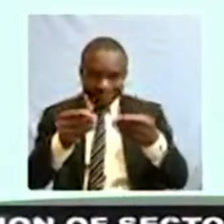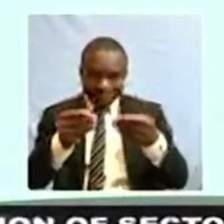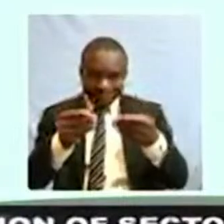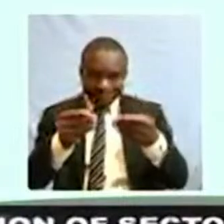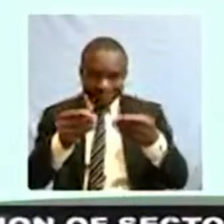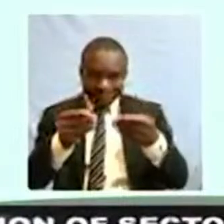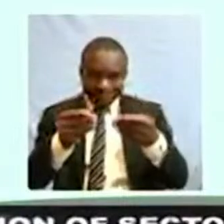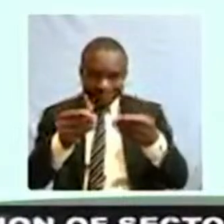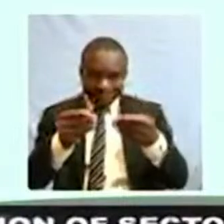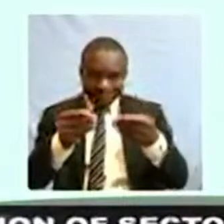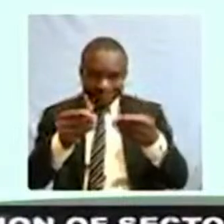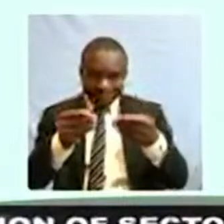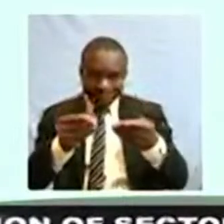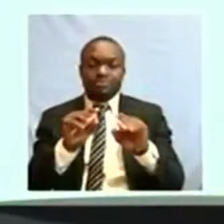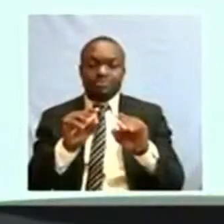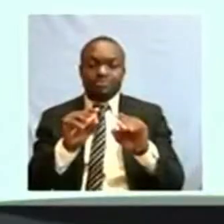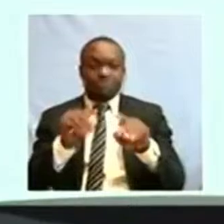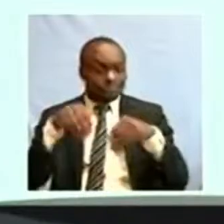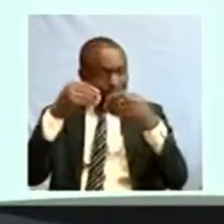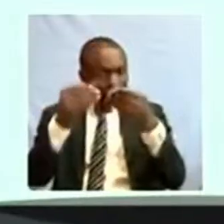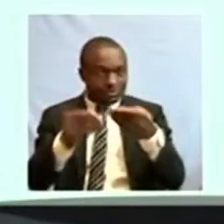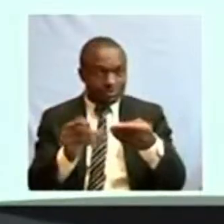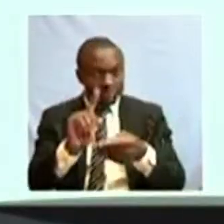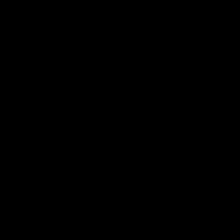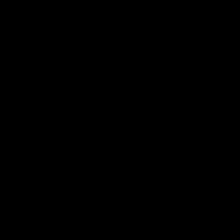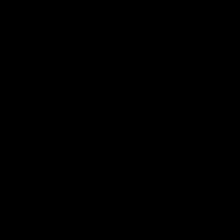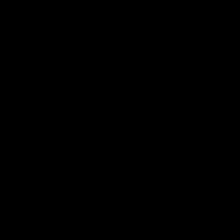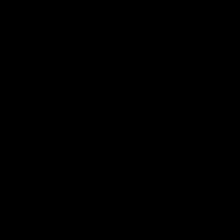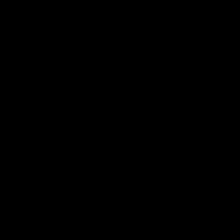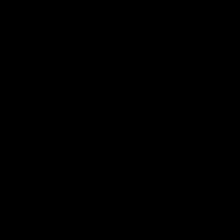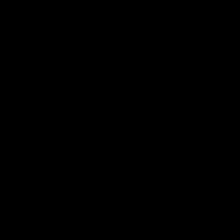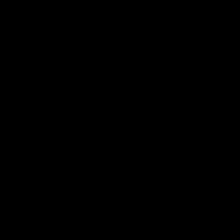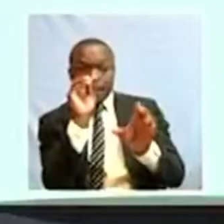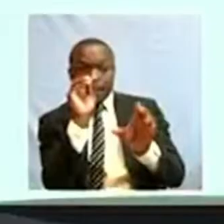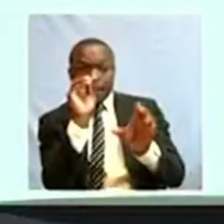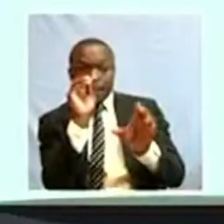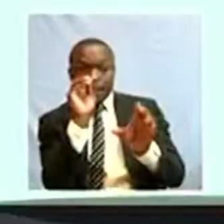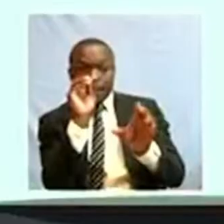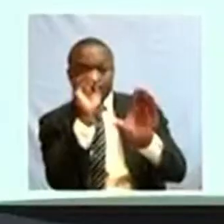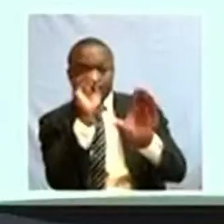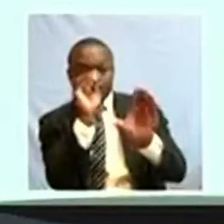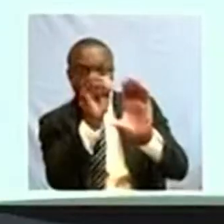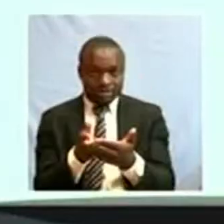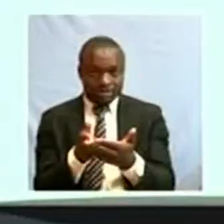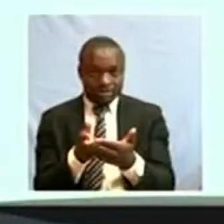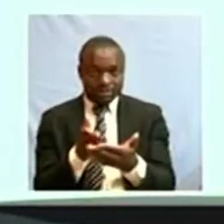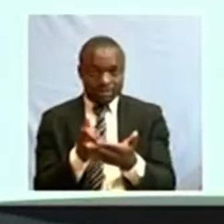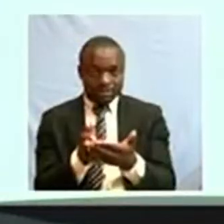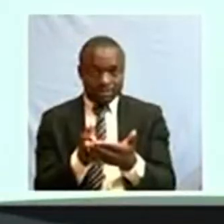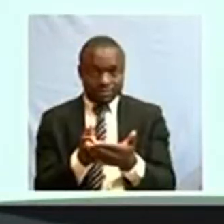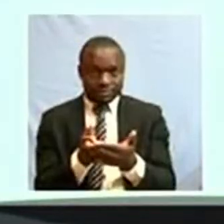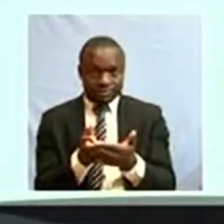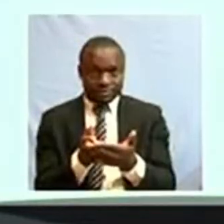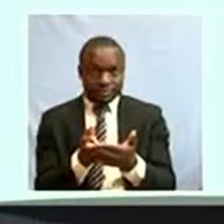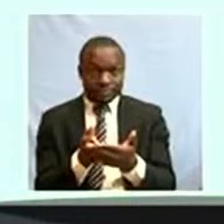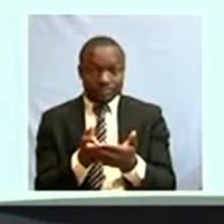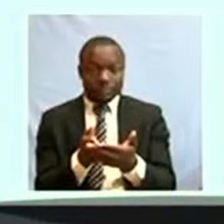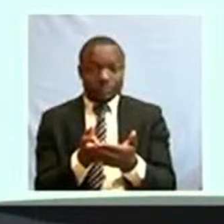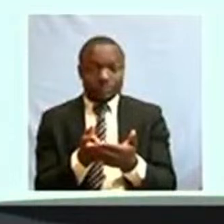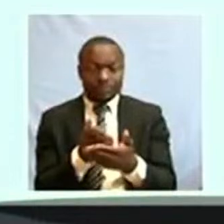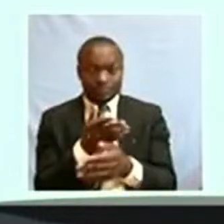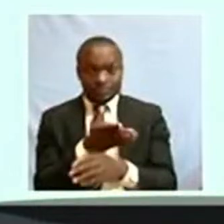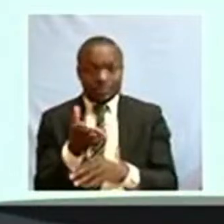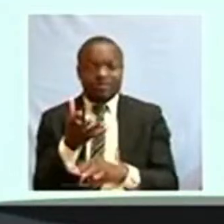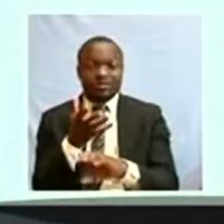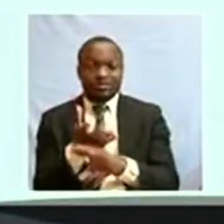has been, the funds should be posted. Either limited the financial support for the